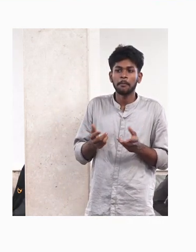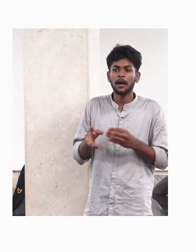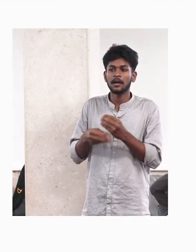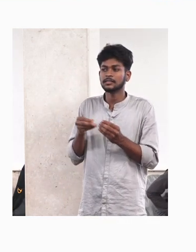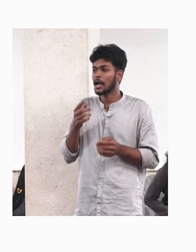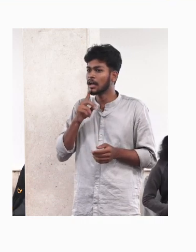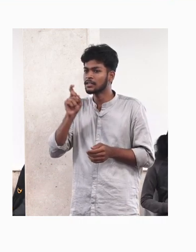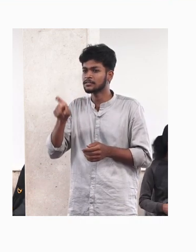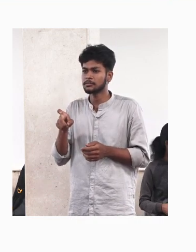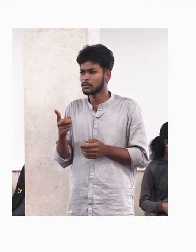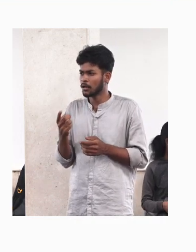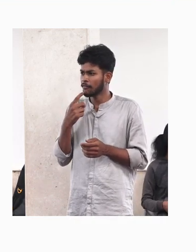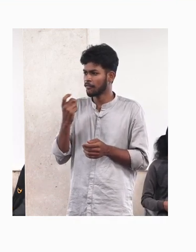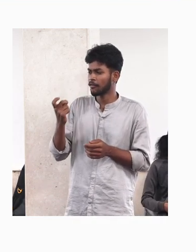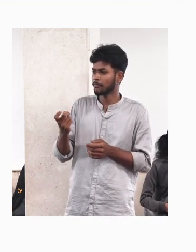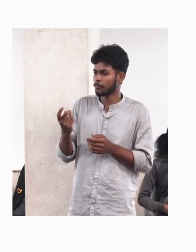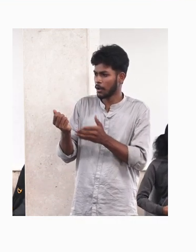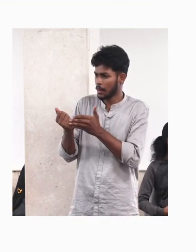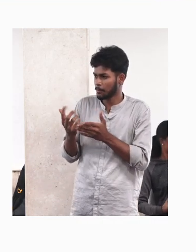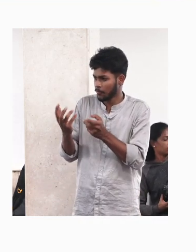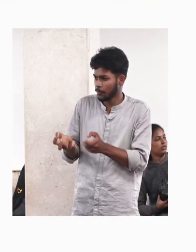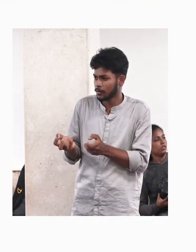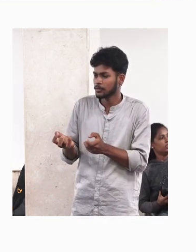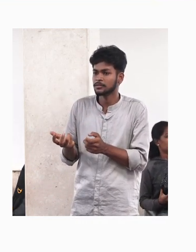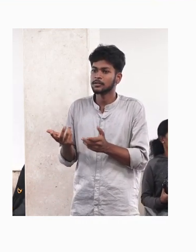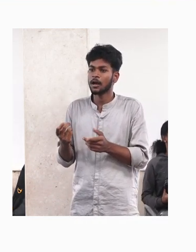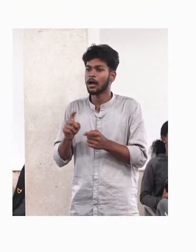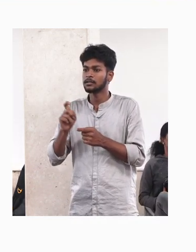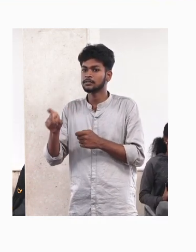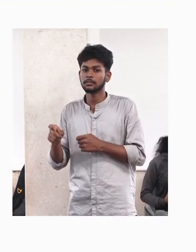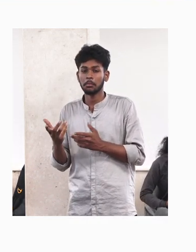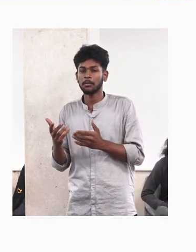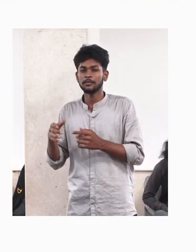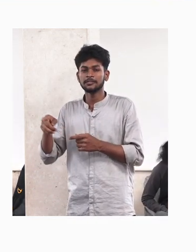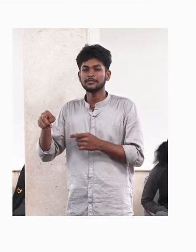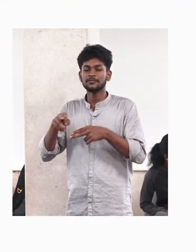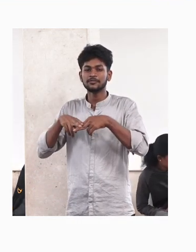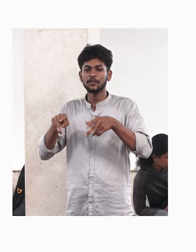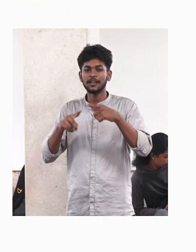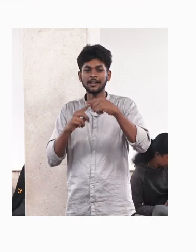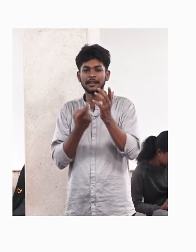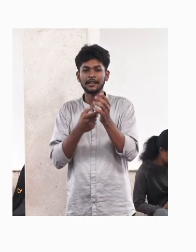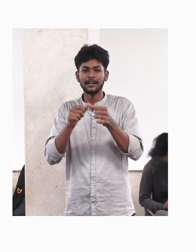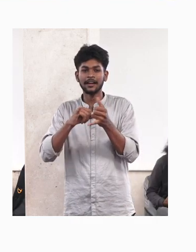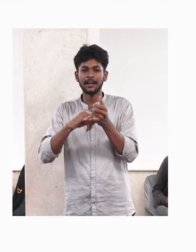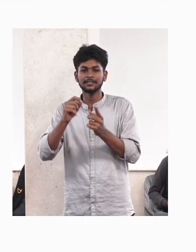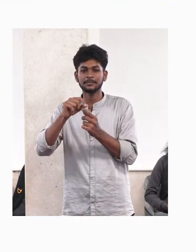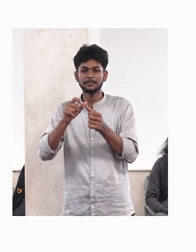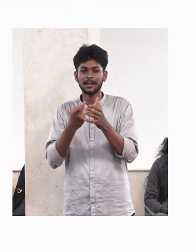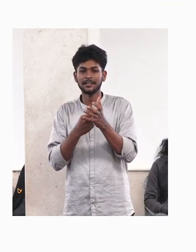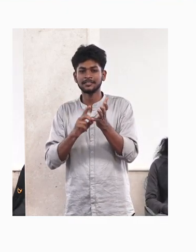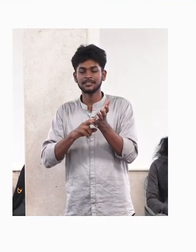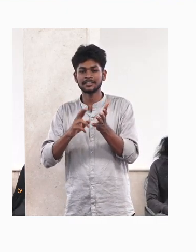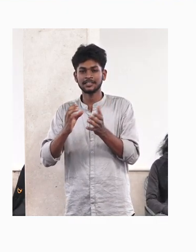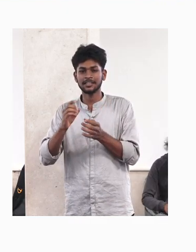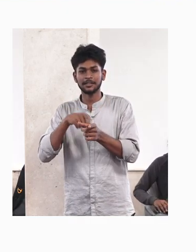asking even some help. So the transparency became another criteria very